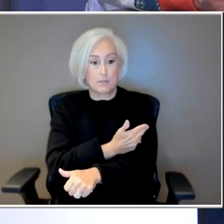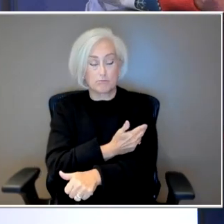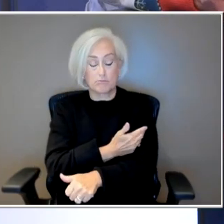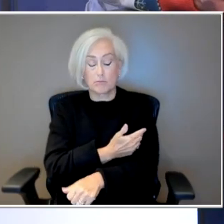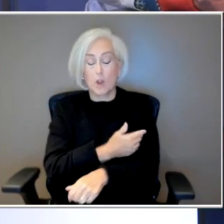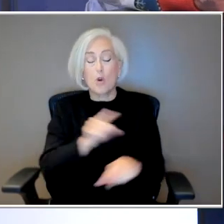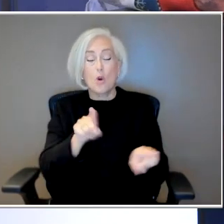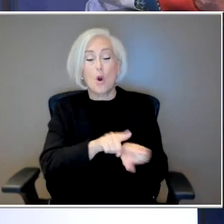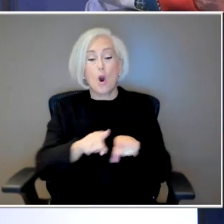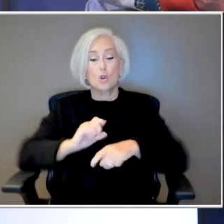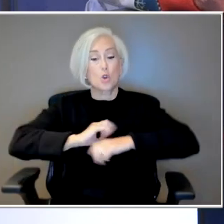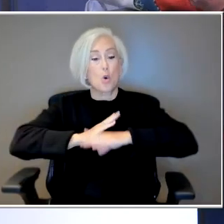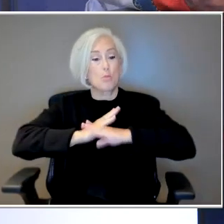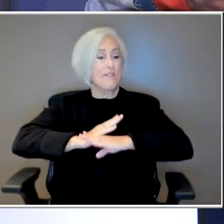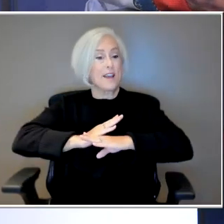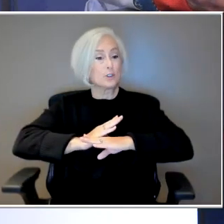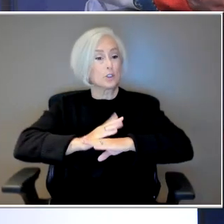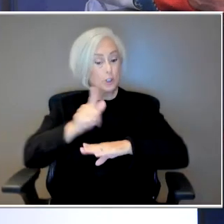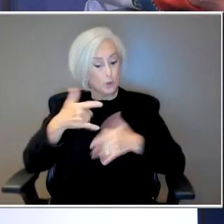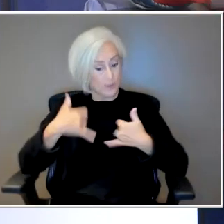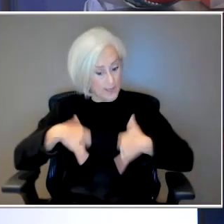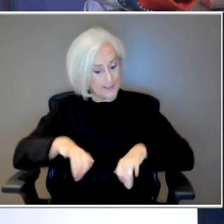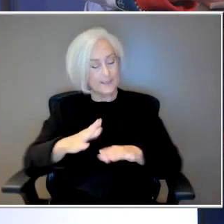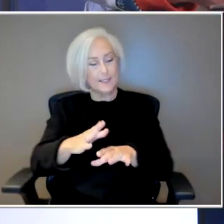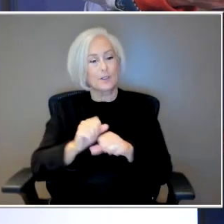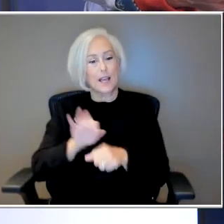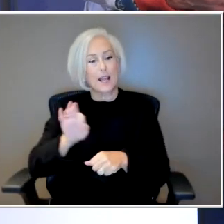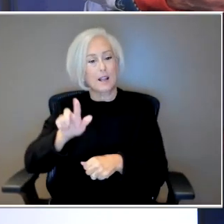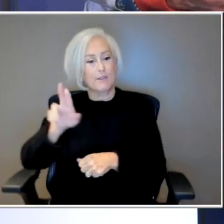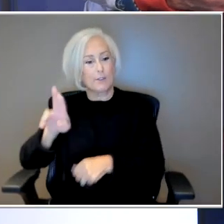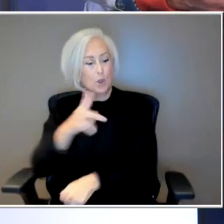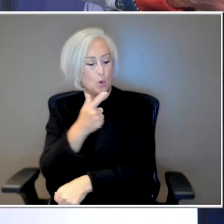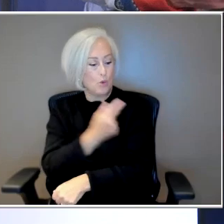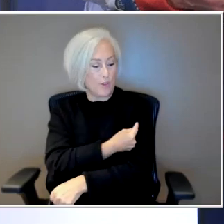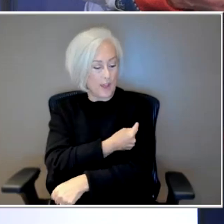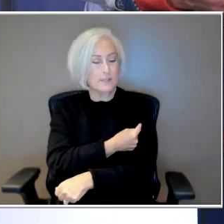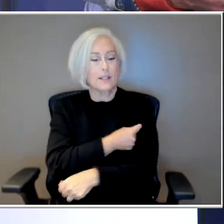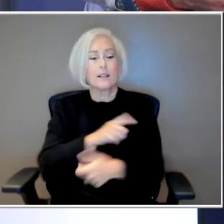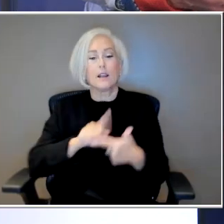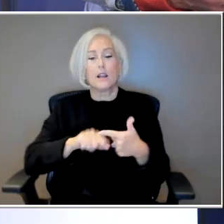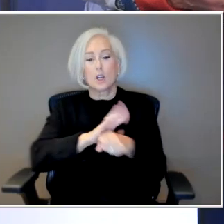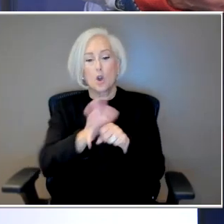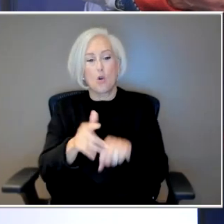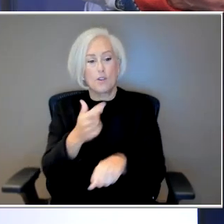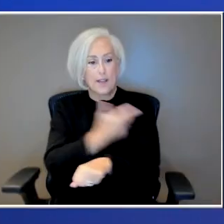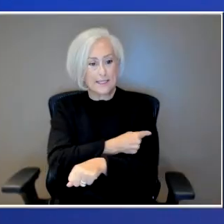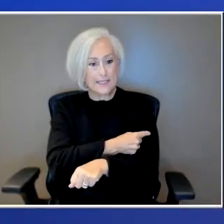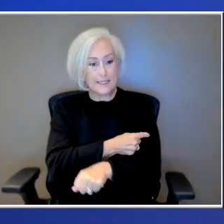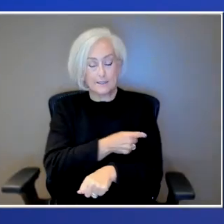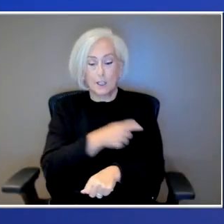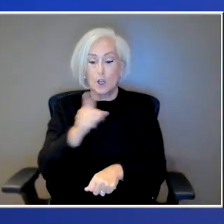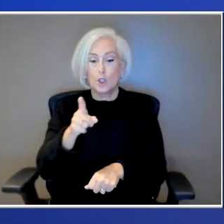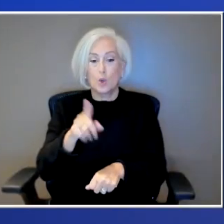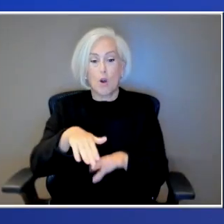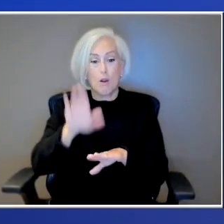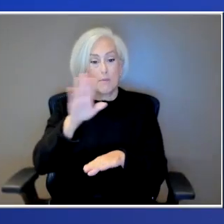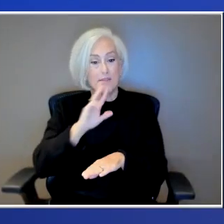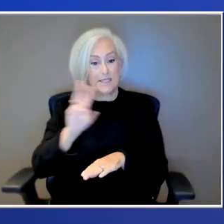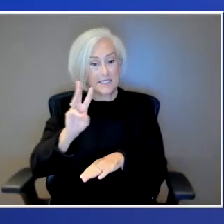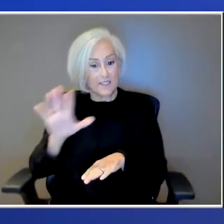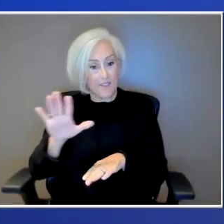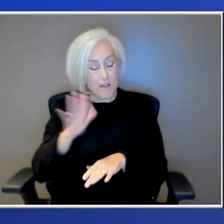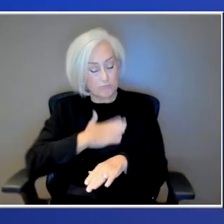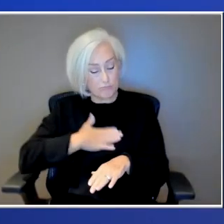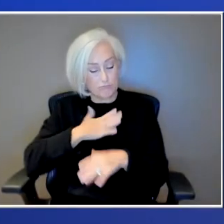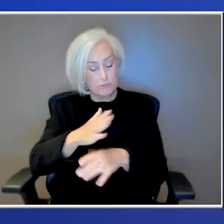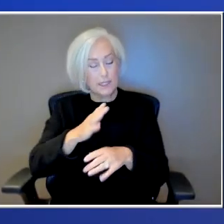vaccinated for influenza and COVID-19 like we just talked about. If you're in the recommended age group, please get RSV vaccine. The first vaccine